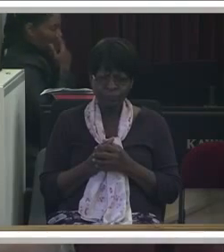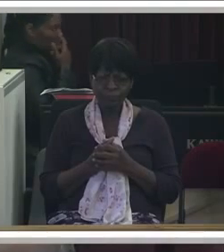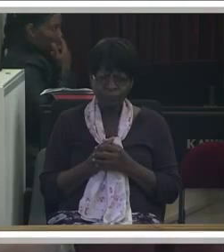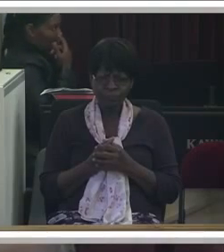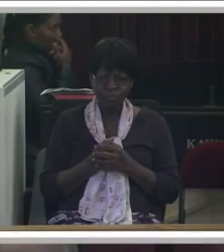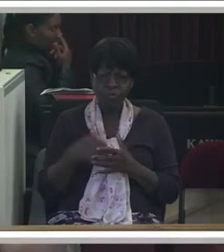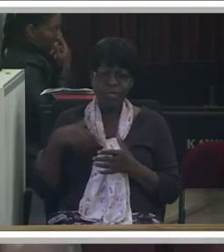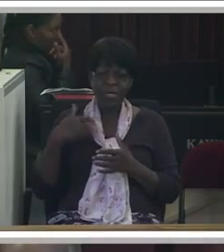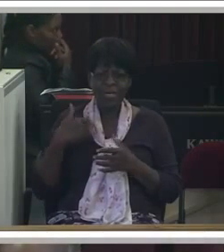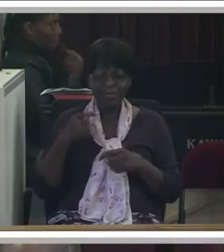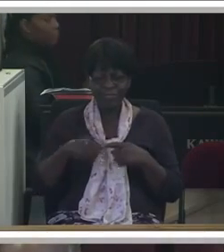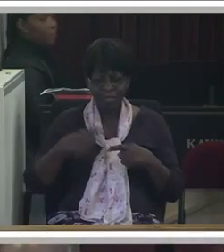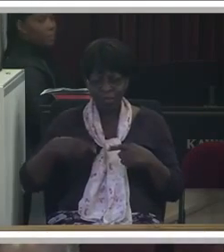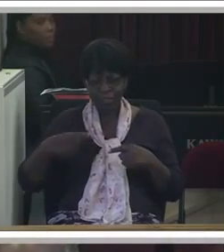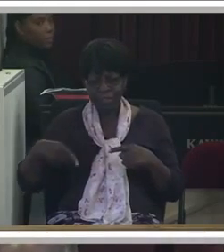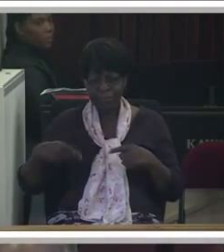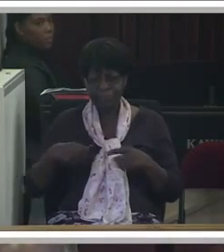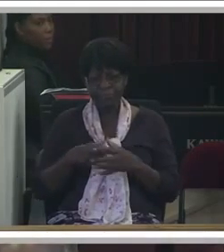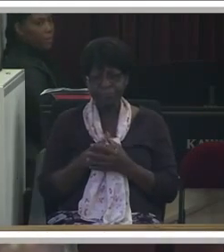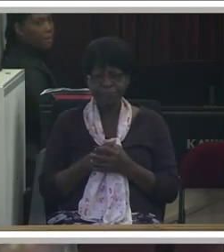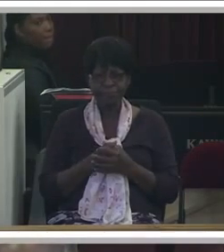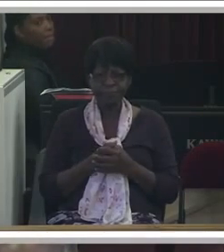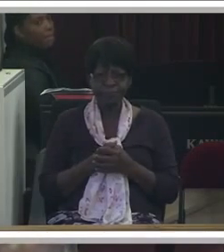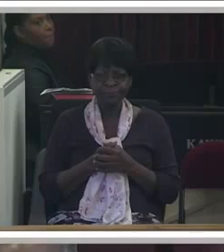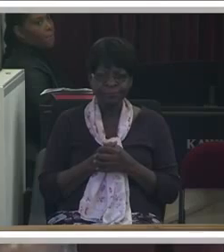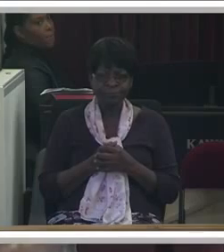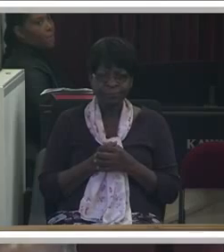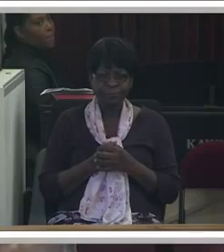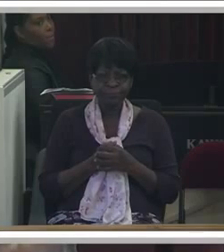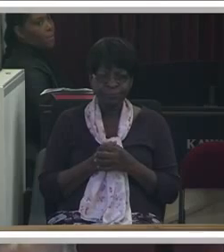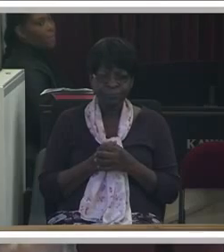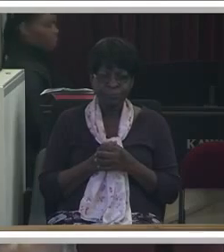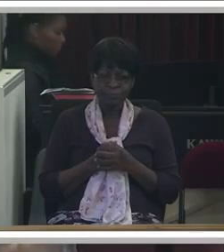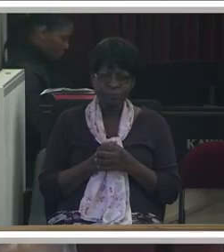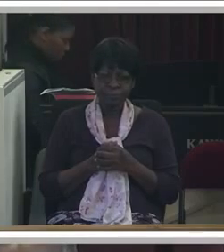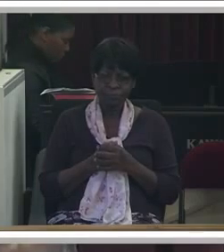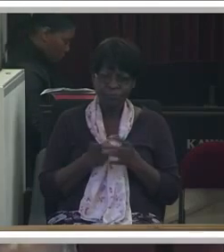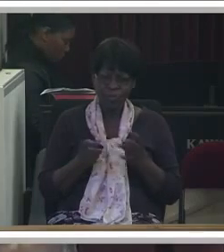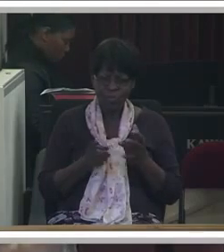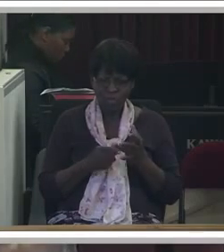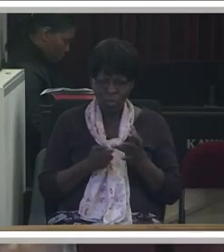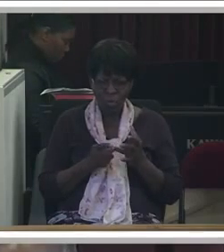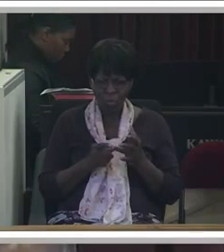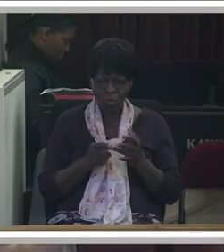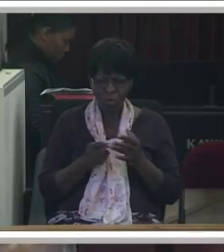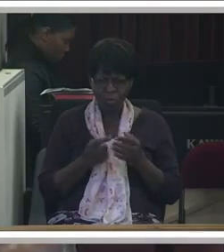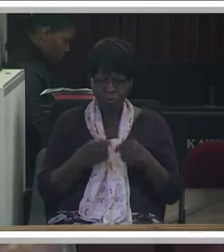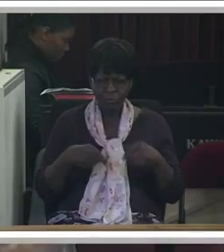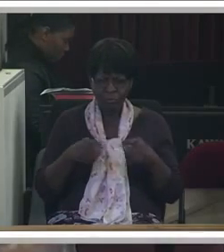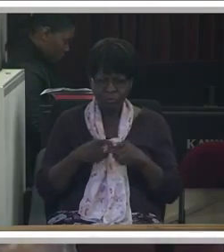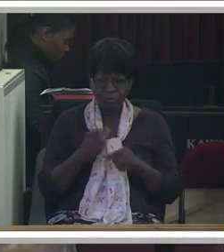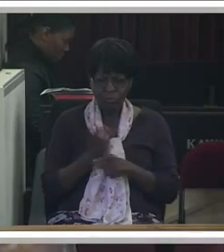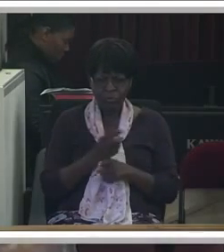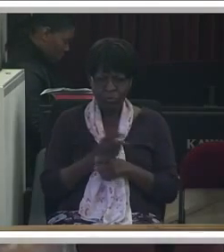eternally. Amen. So we talk about the broken world. When Adam